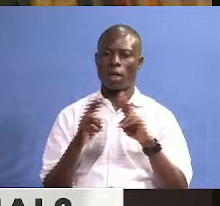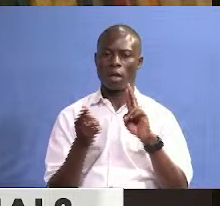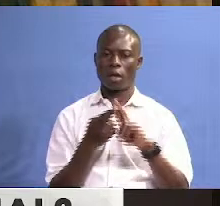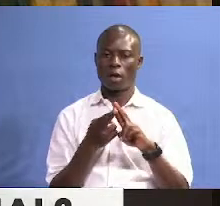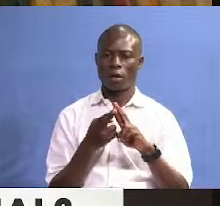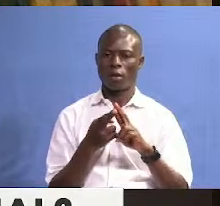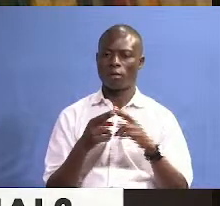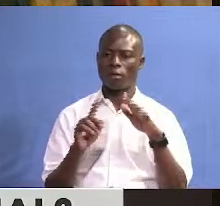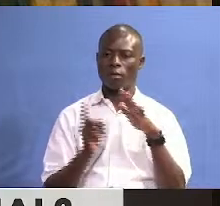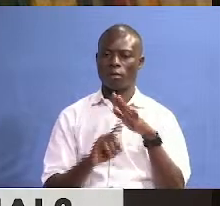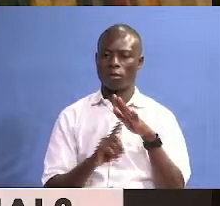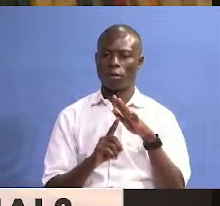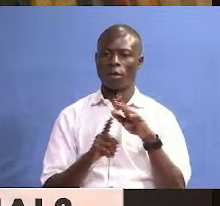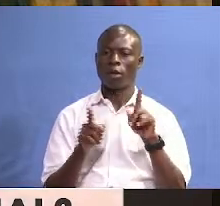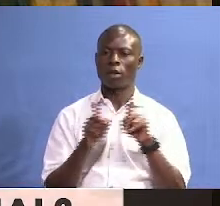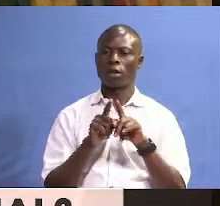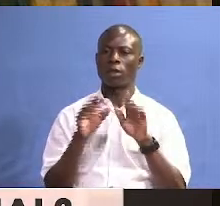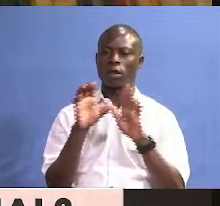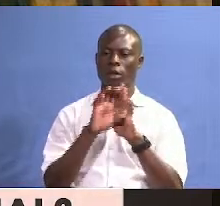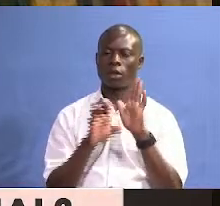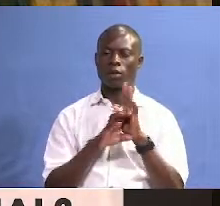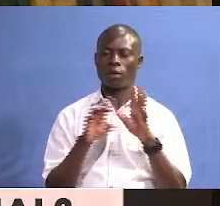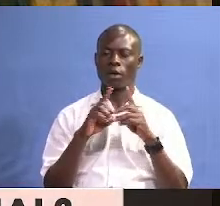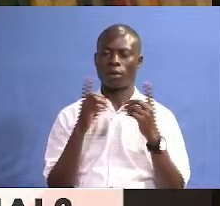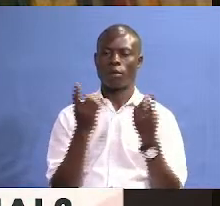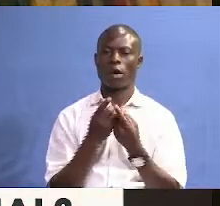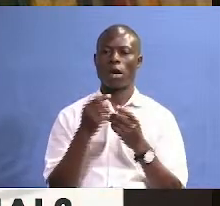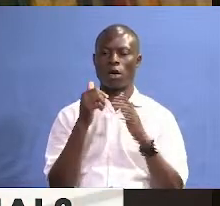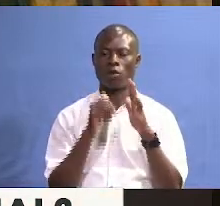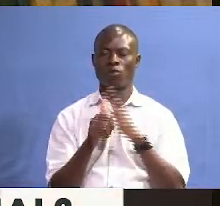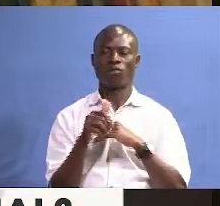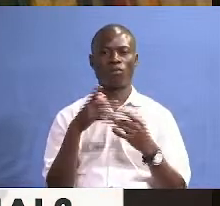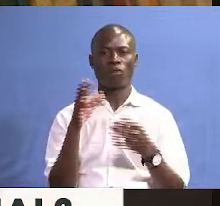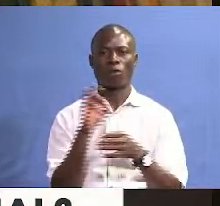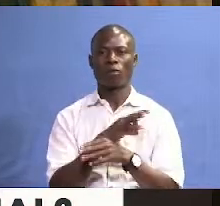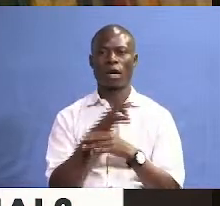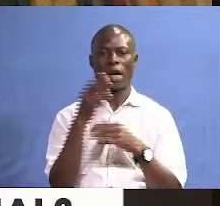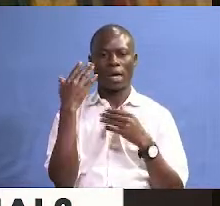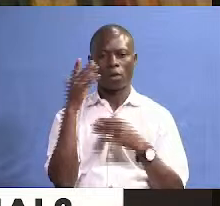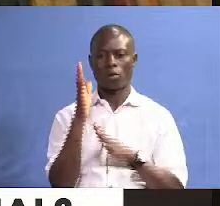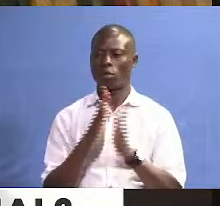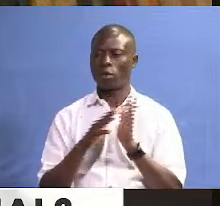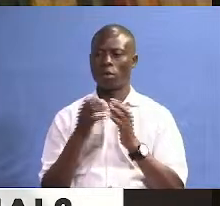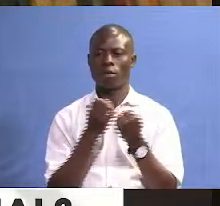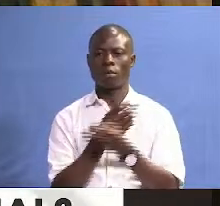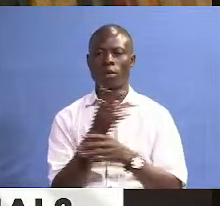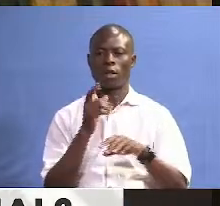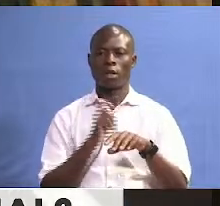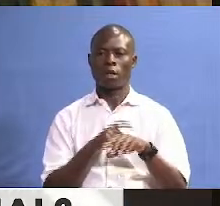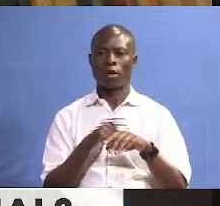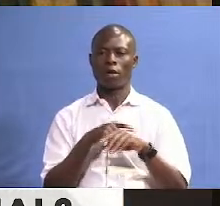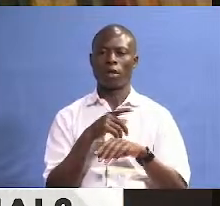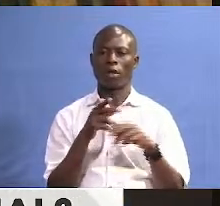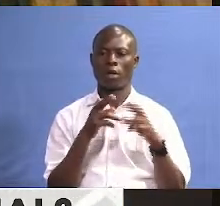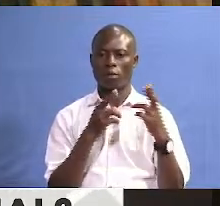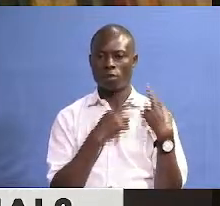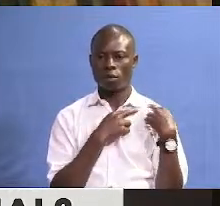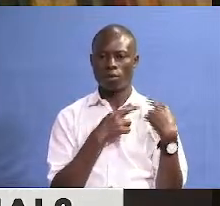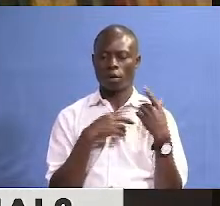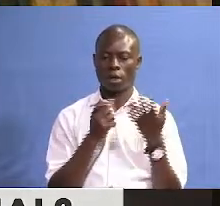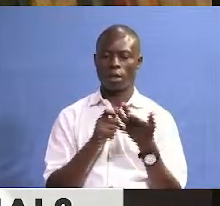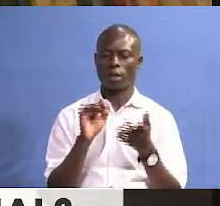relevant ministries and state departments will not function. I do know that many a times the principal secretaries